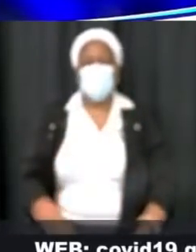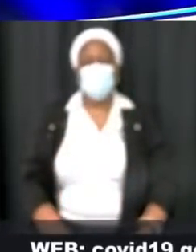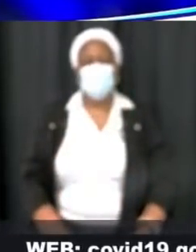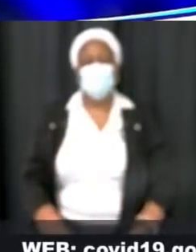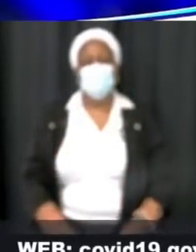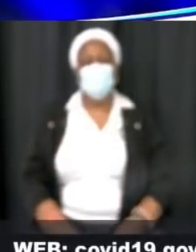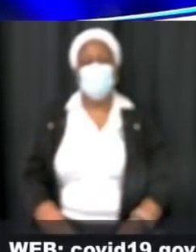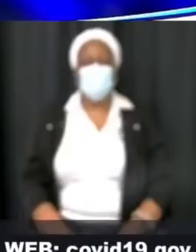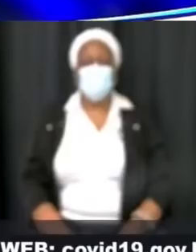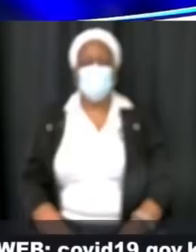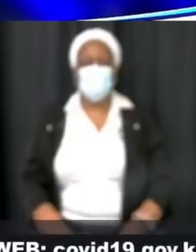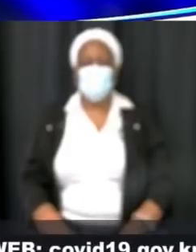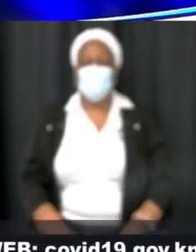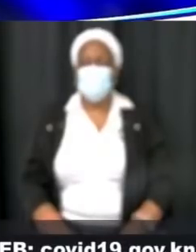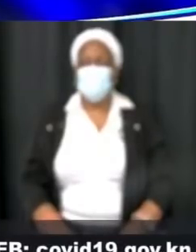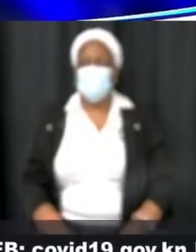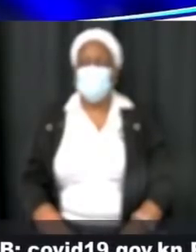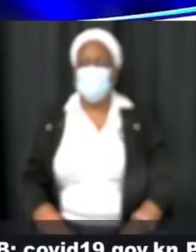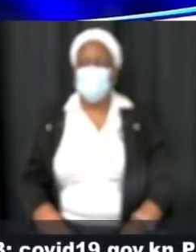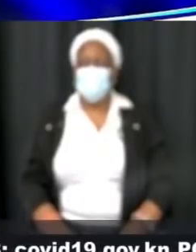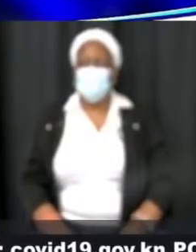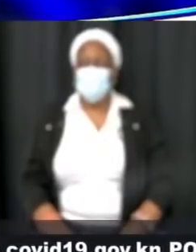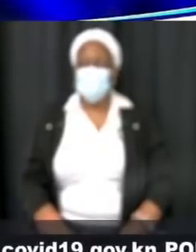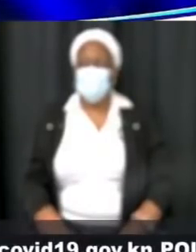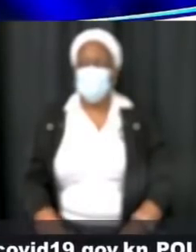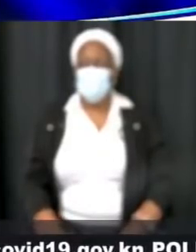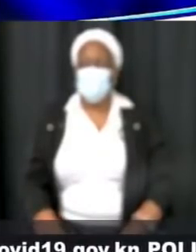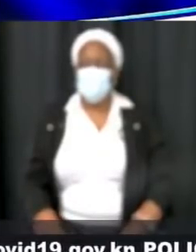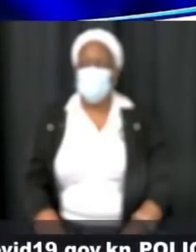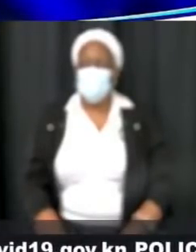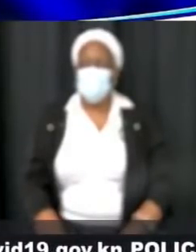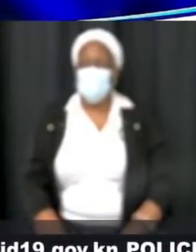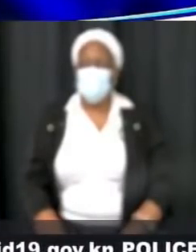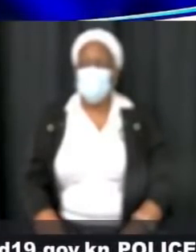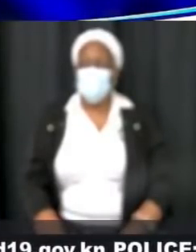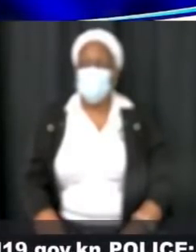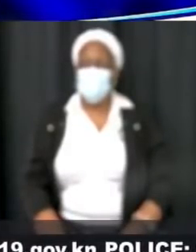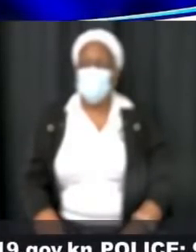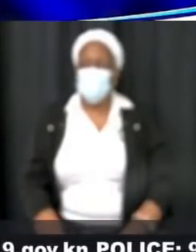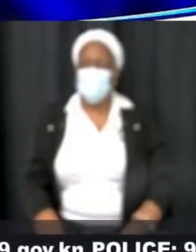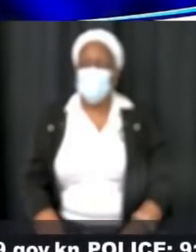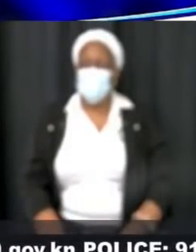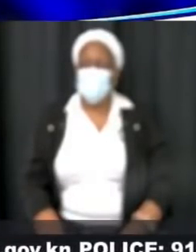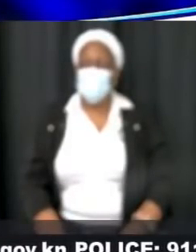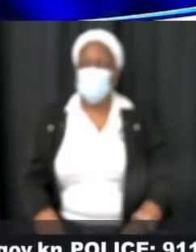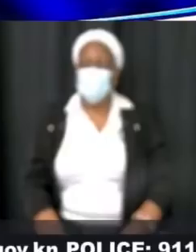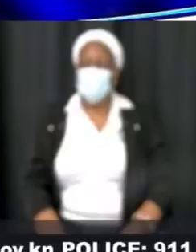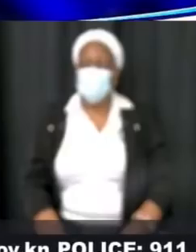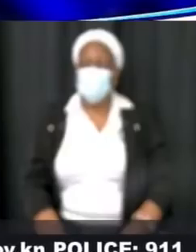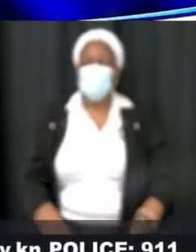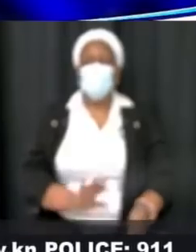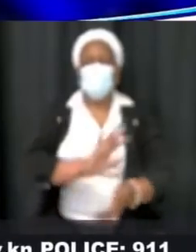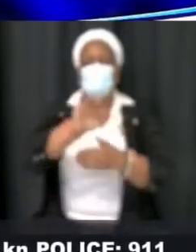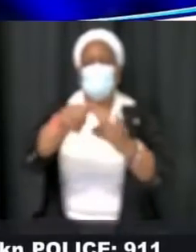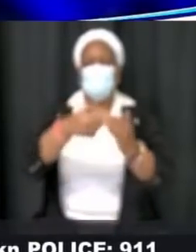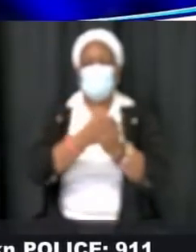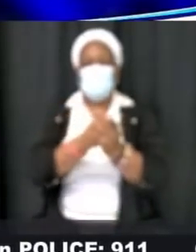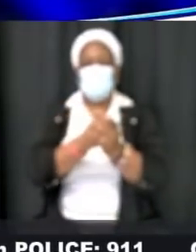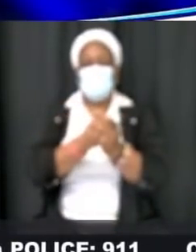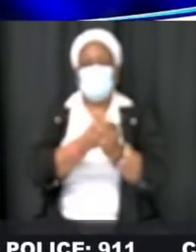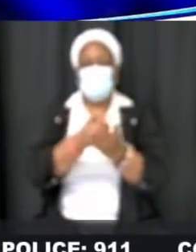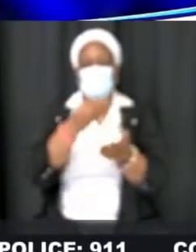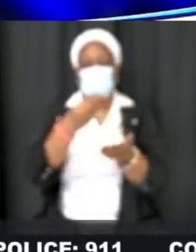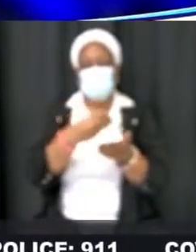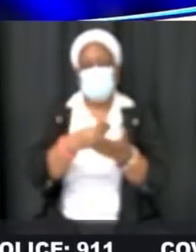Revenue Department. The Inland Revenue Department has announced that all taxes due in June have been